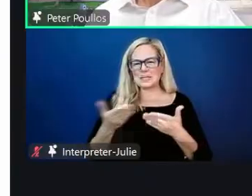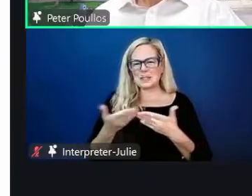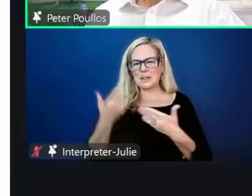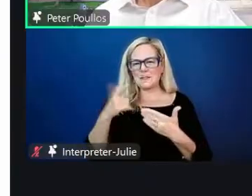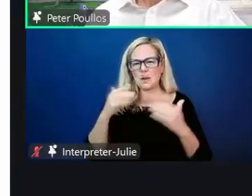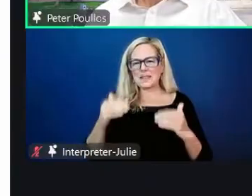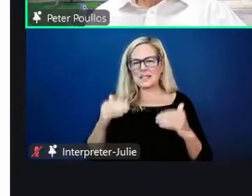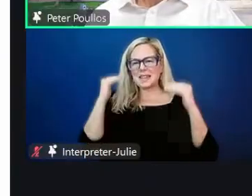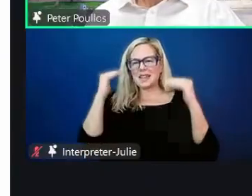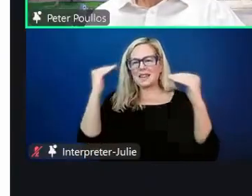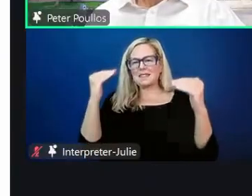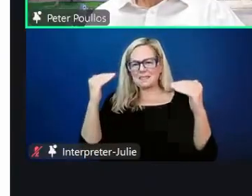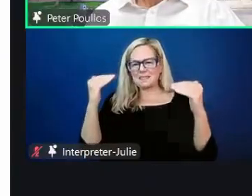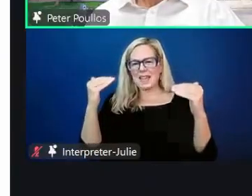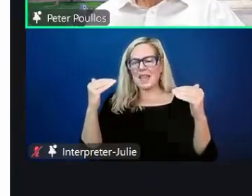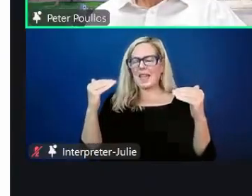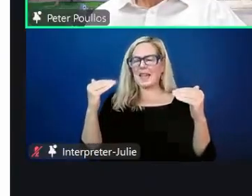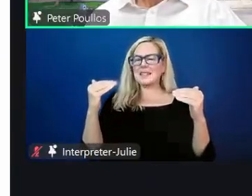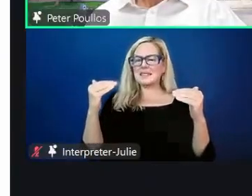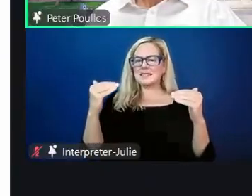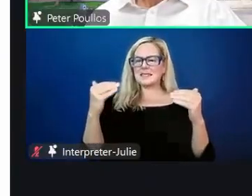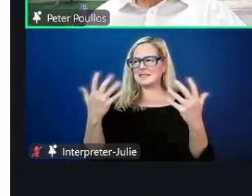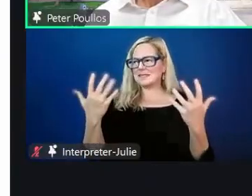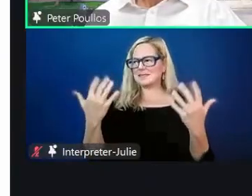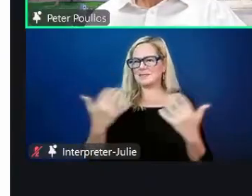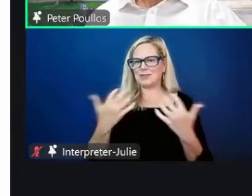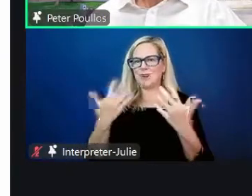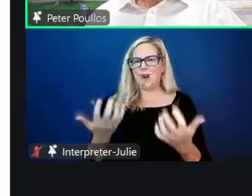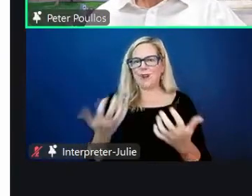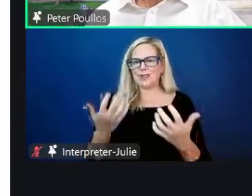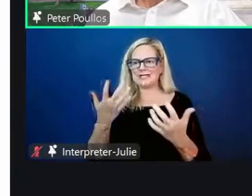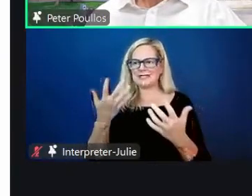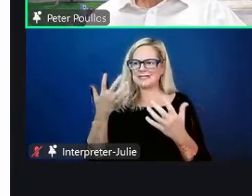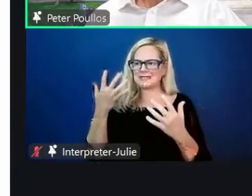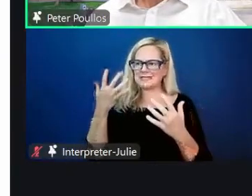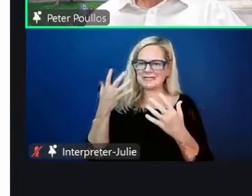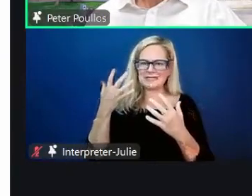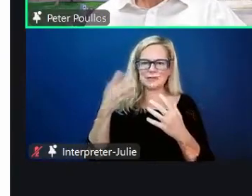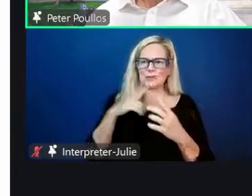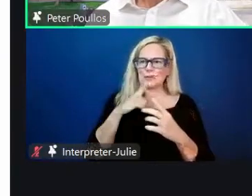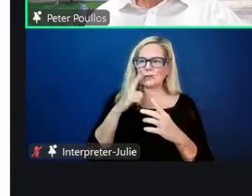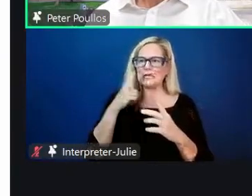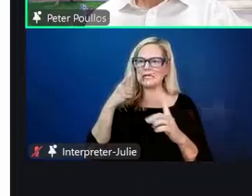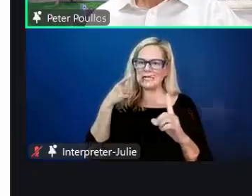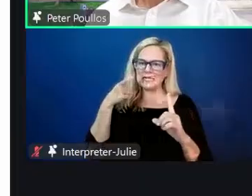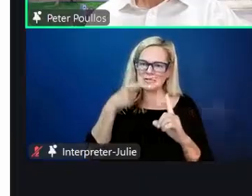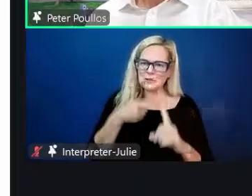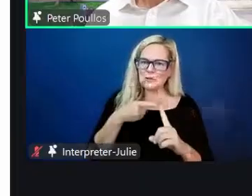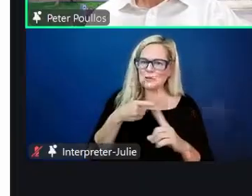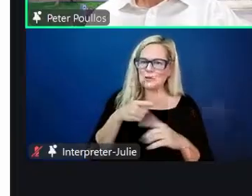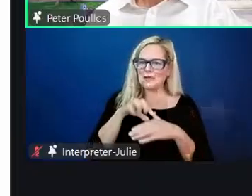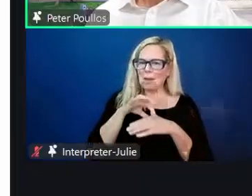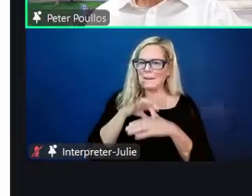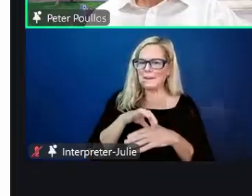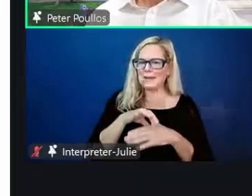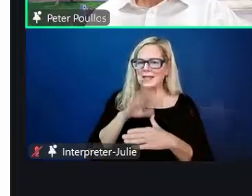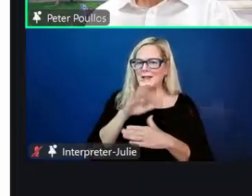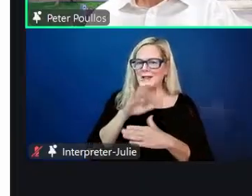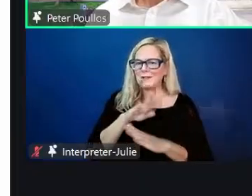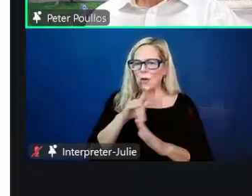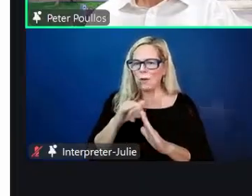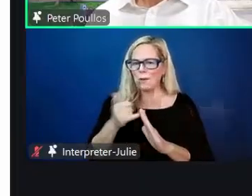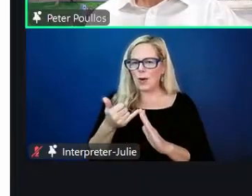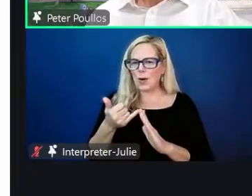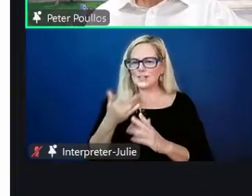audience and get straight to the meat of what your findings are, what your projects are. And I think that worked out